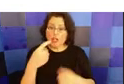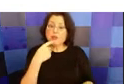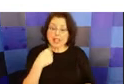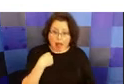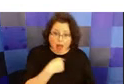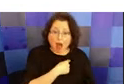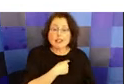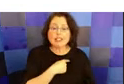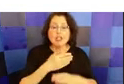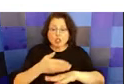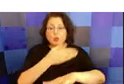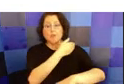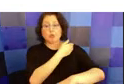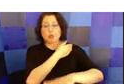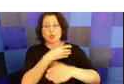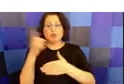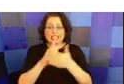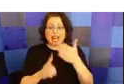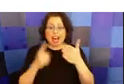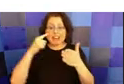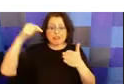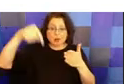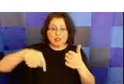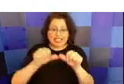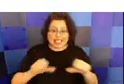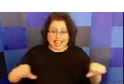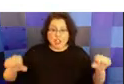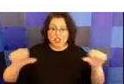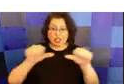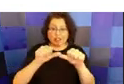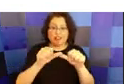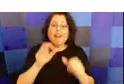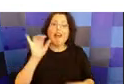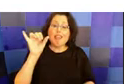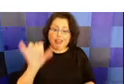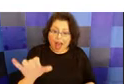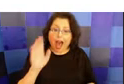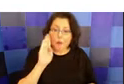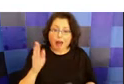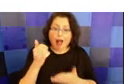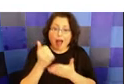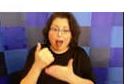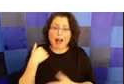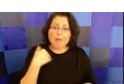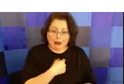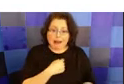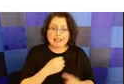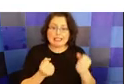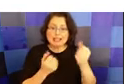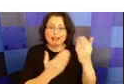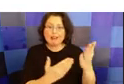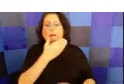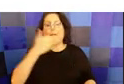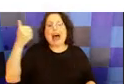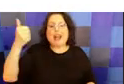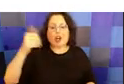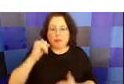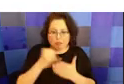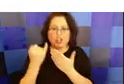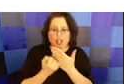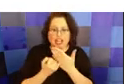for this station and the station area is going to help us deliver a better project and something that meets the needs of all